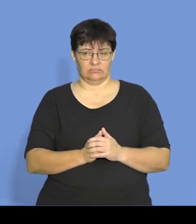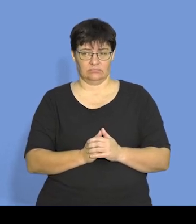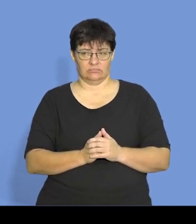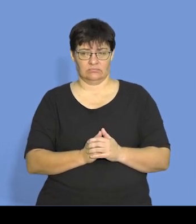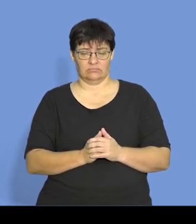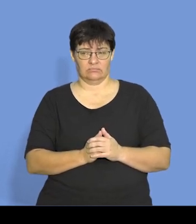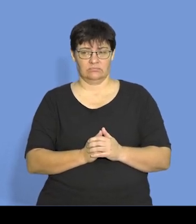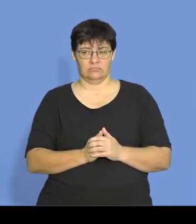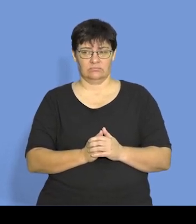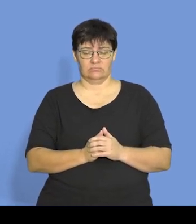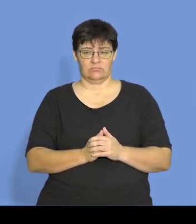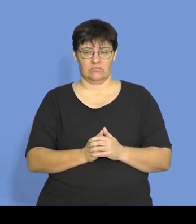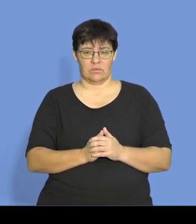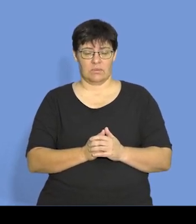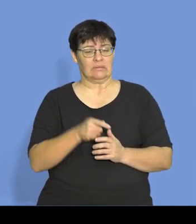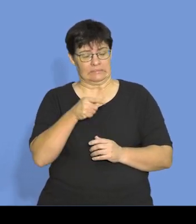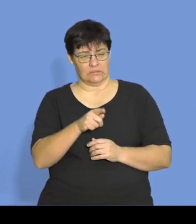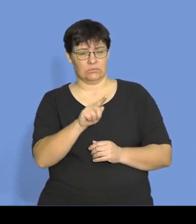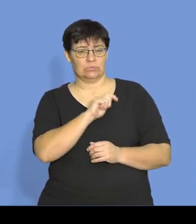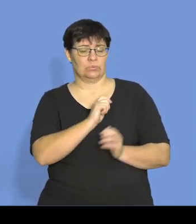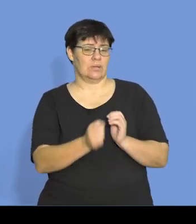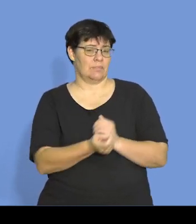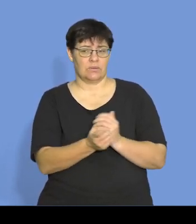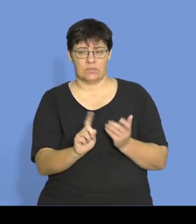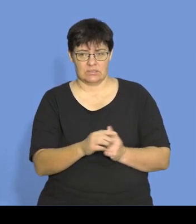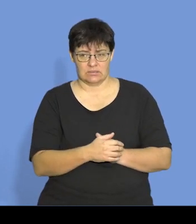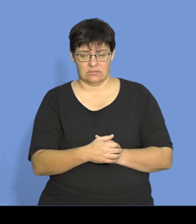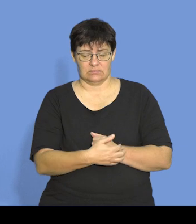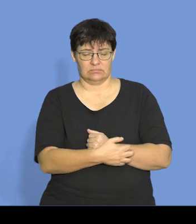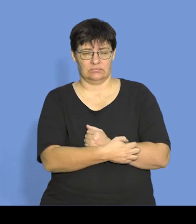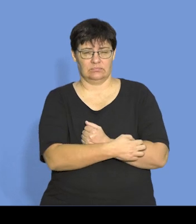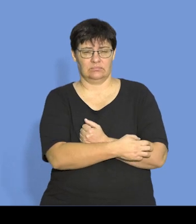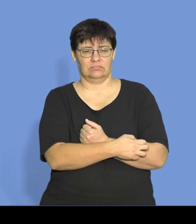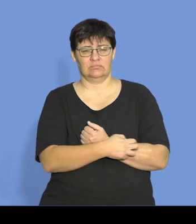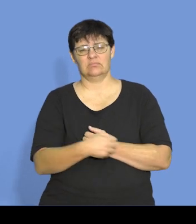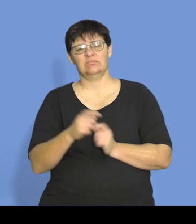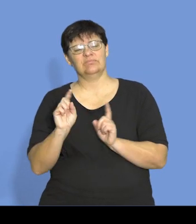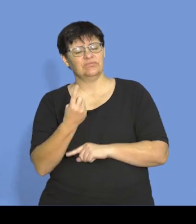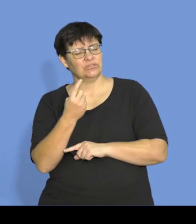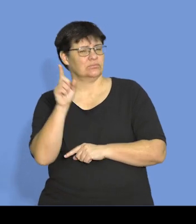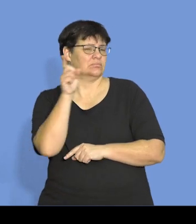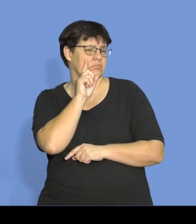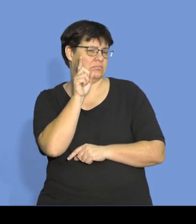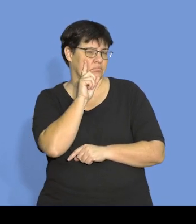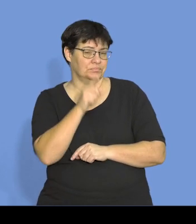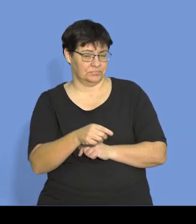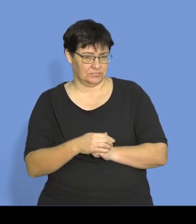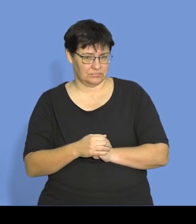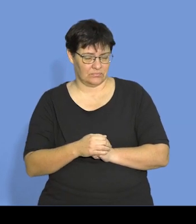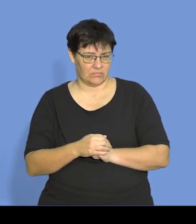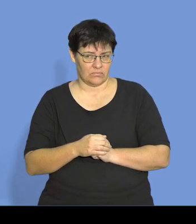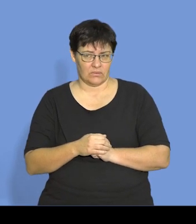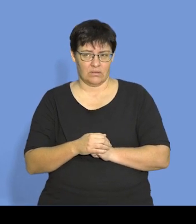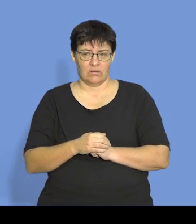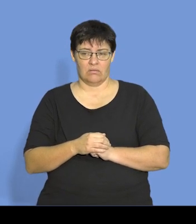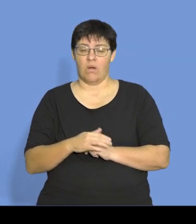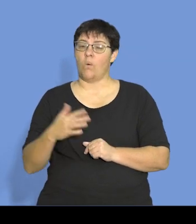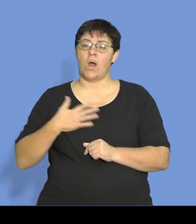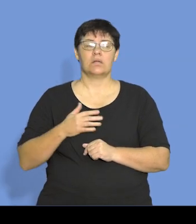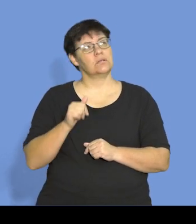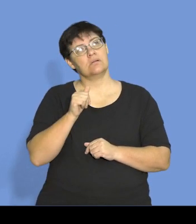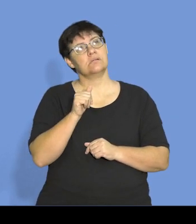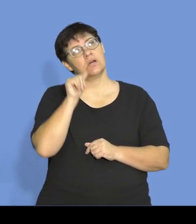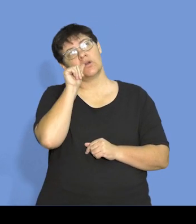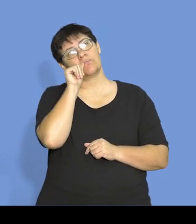than -6 become true. Now, I want us to first test some values here because we don't really just want to